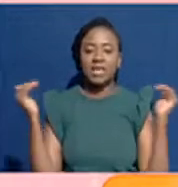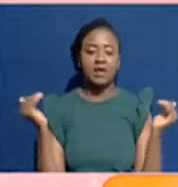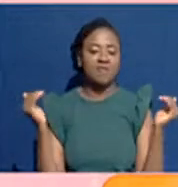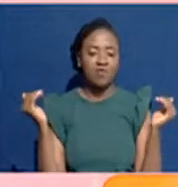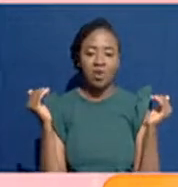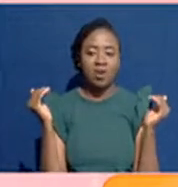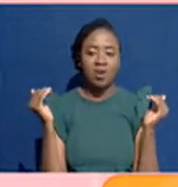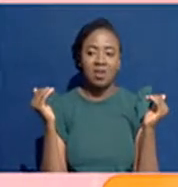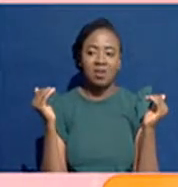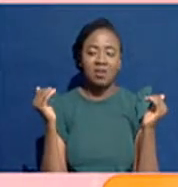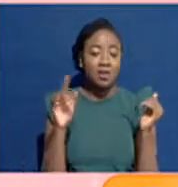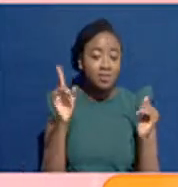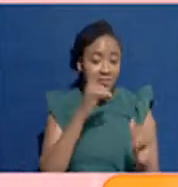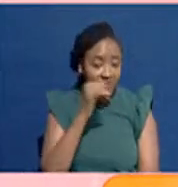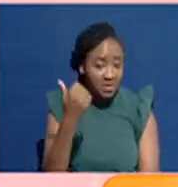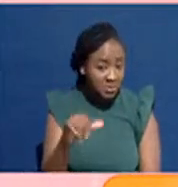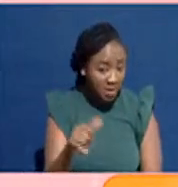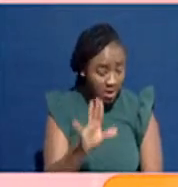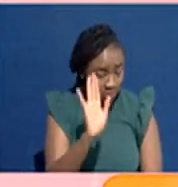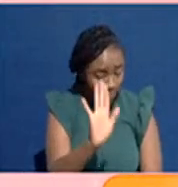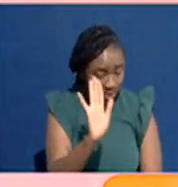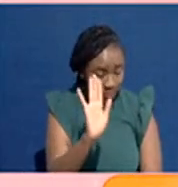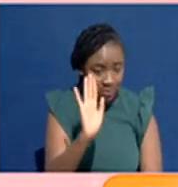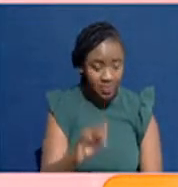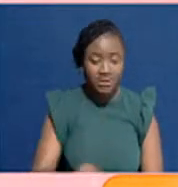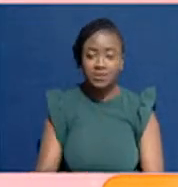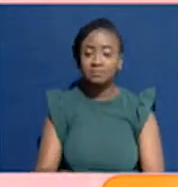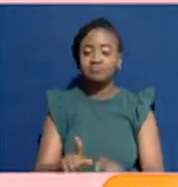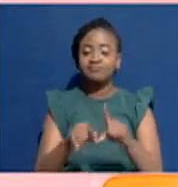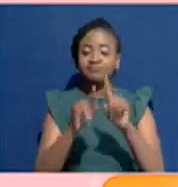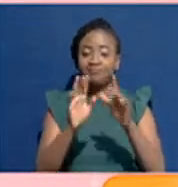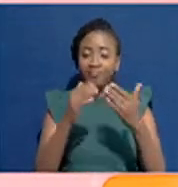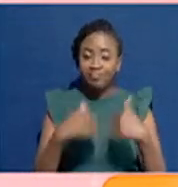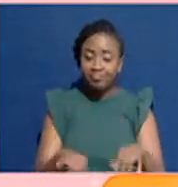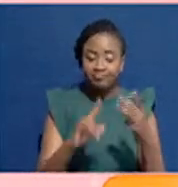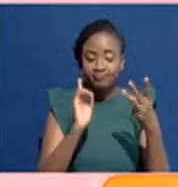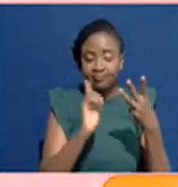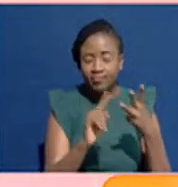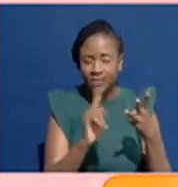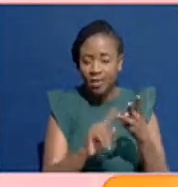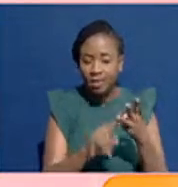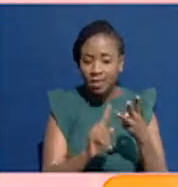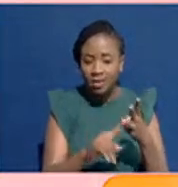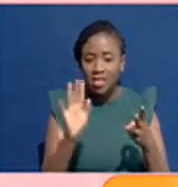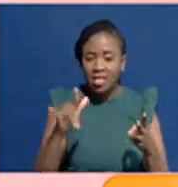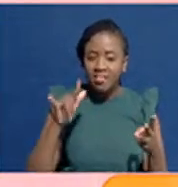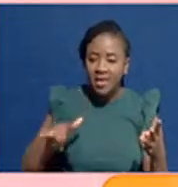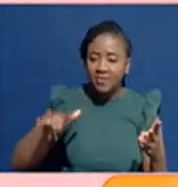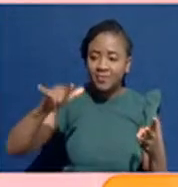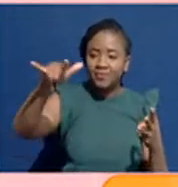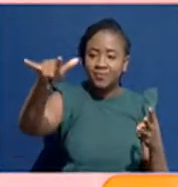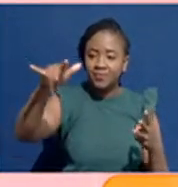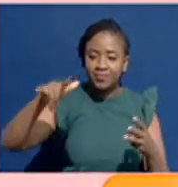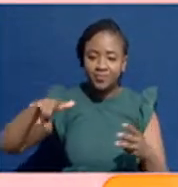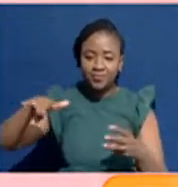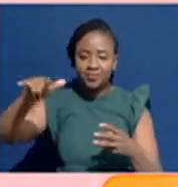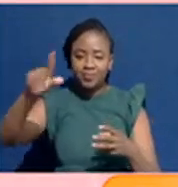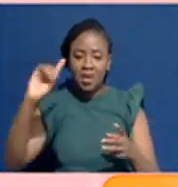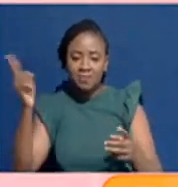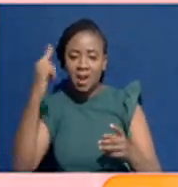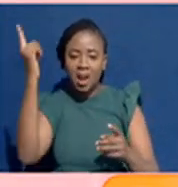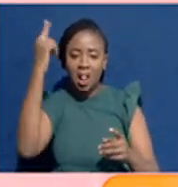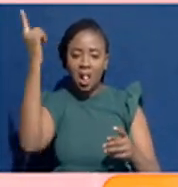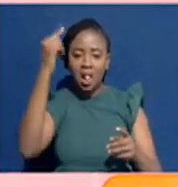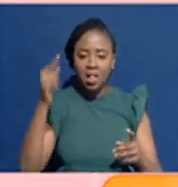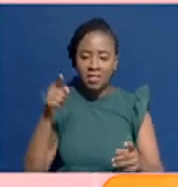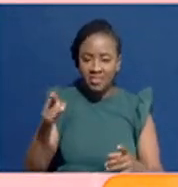Sam. I haven't finished, Sam. I'm just about to wind up. Mm-hmm. And then about the aircraft spare parts being reduced in